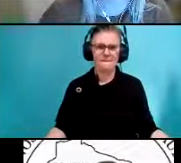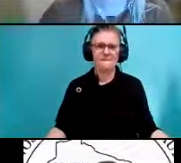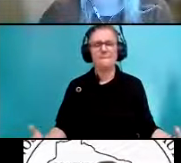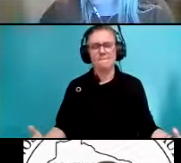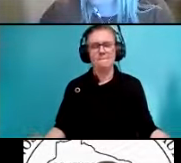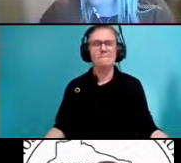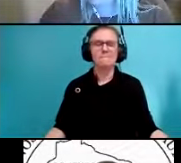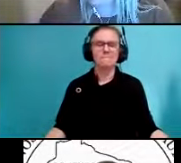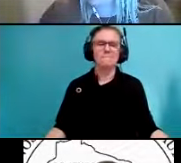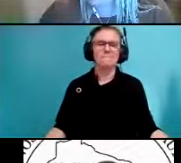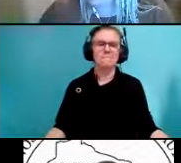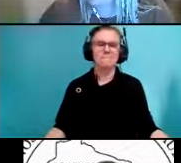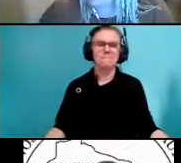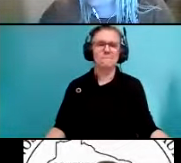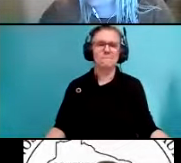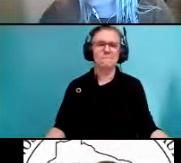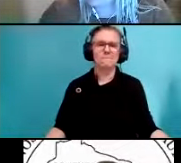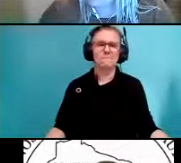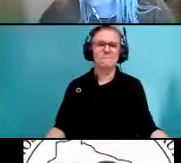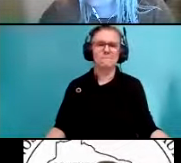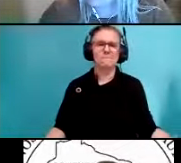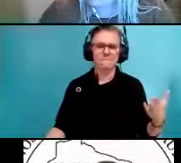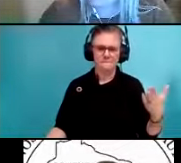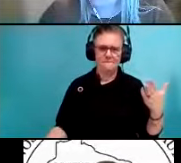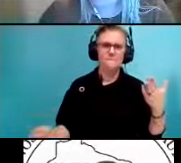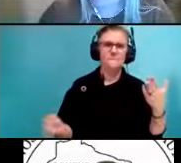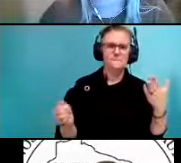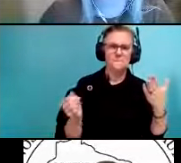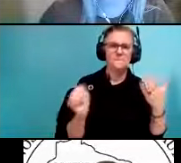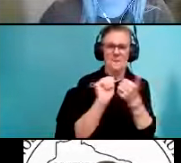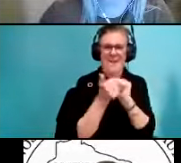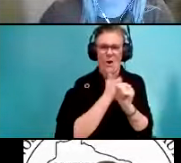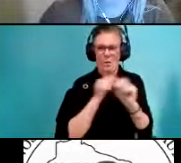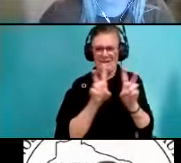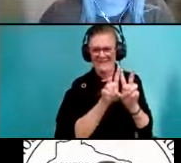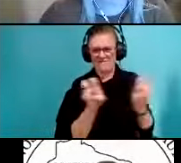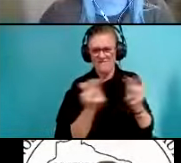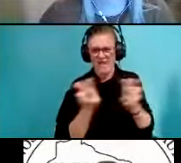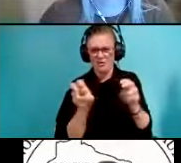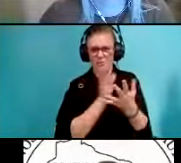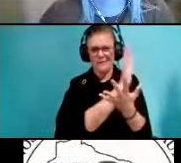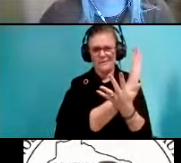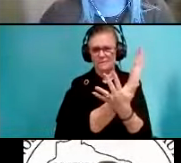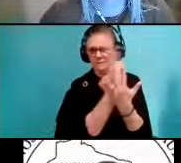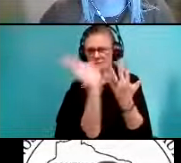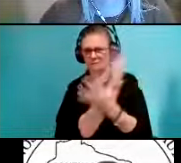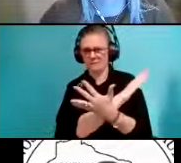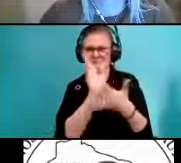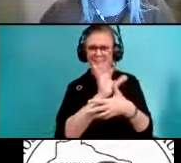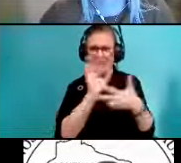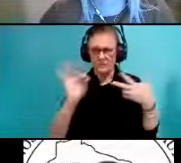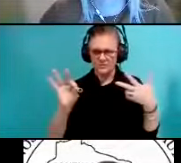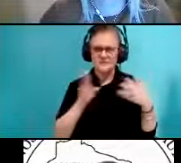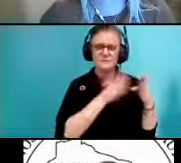So then we looked at some factors that we use to evaluate those transit technology